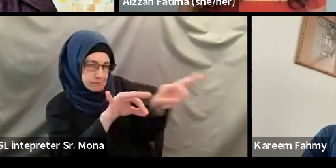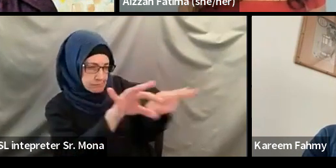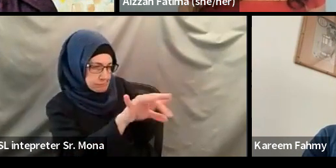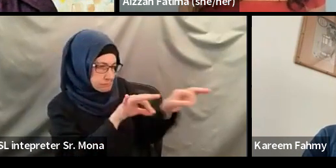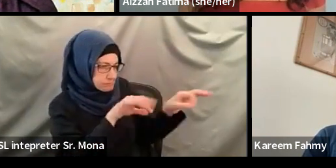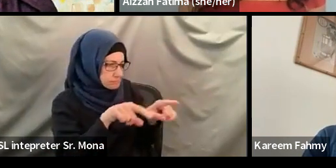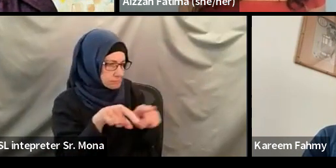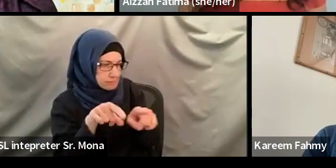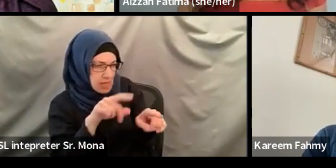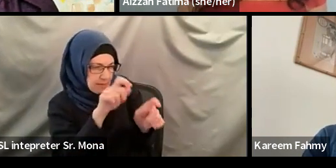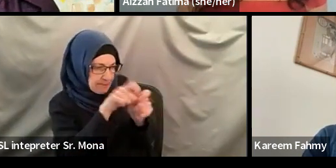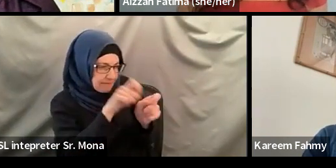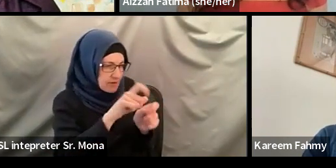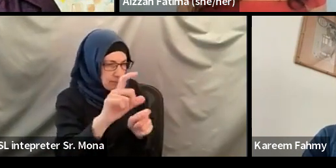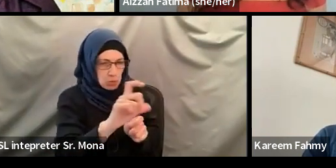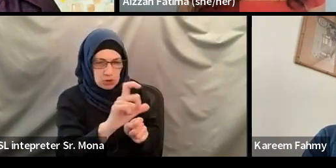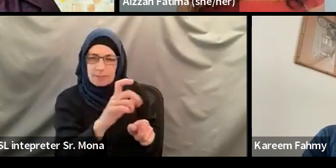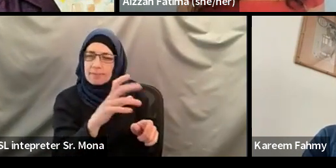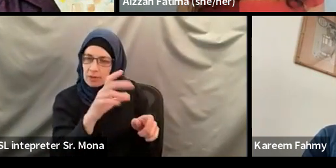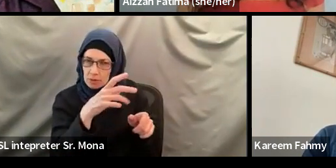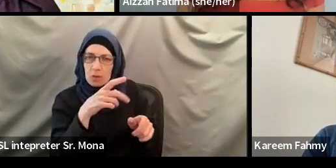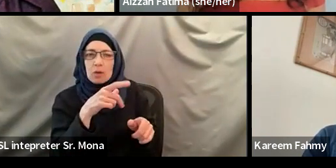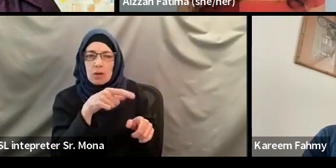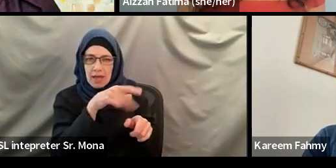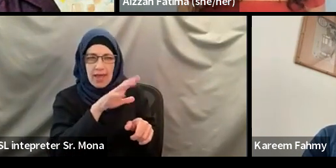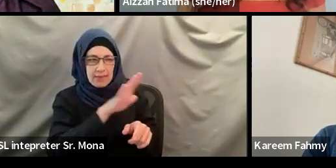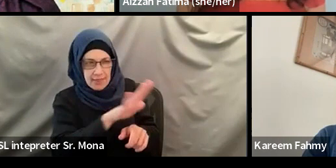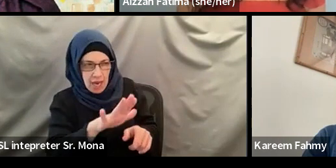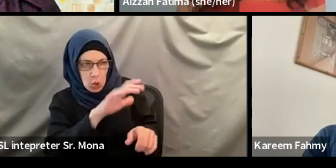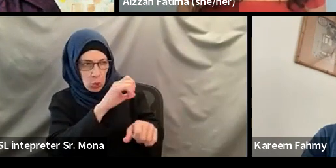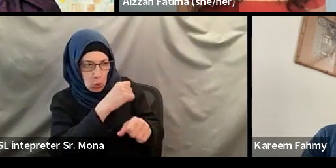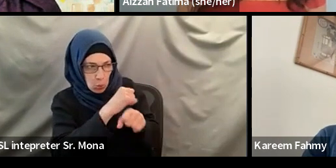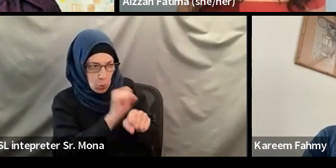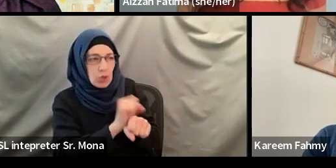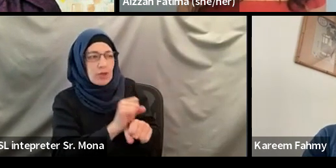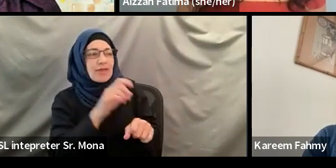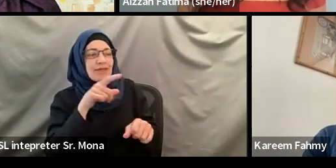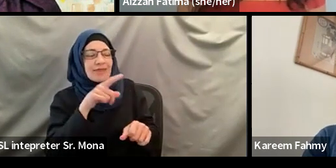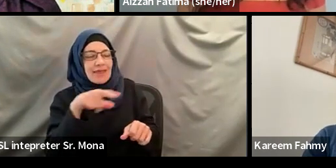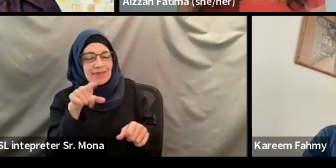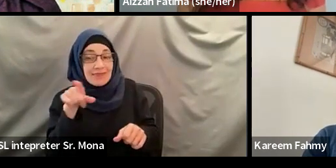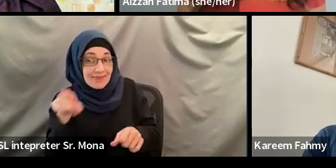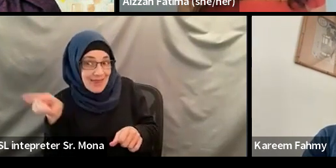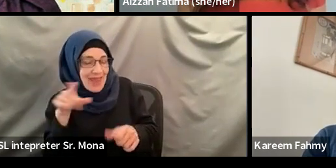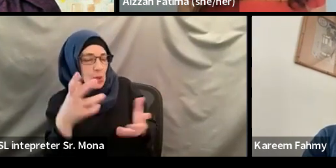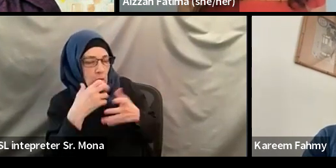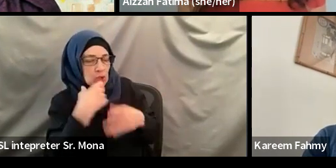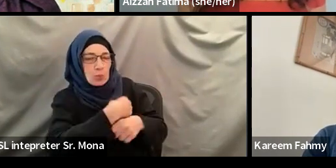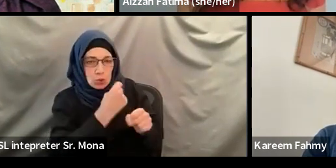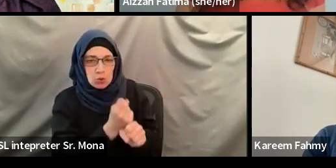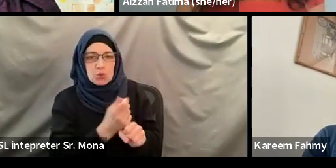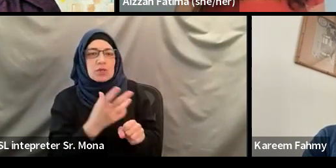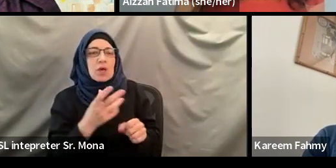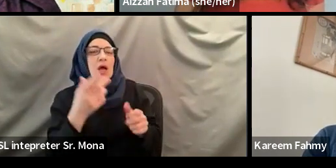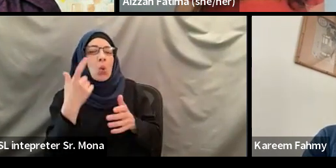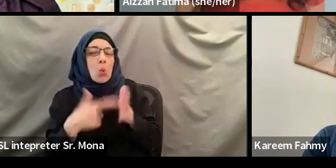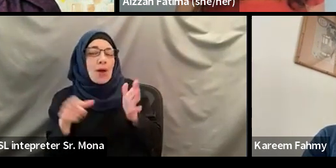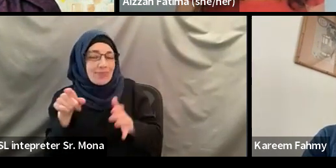want to produce. And that's often reflective of what they want to hear about Muslims and what Muslim stories they want to hear.